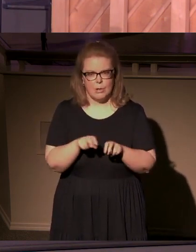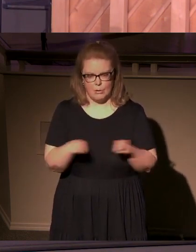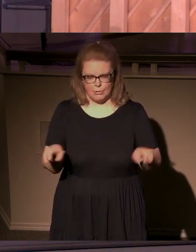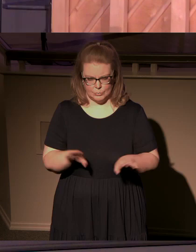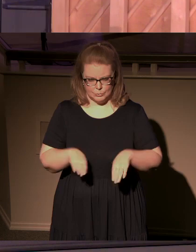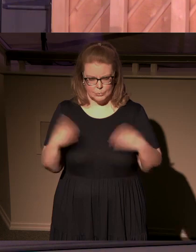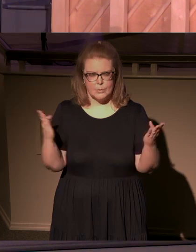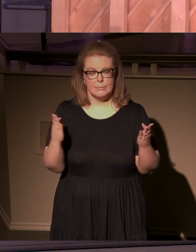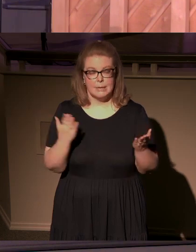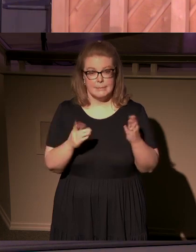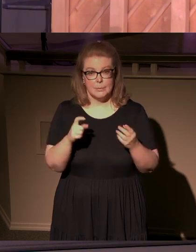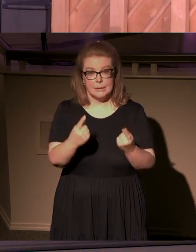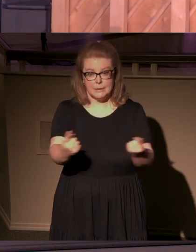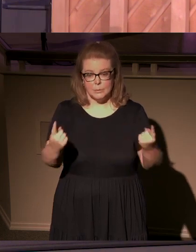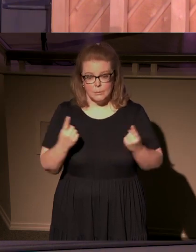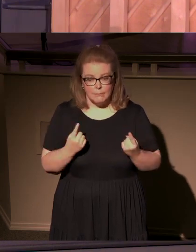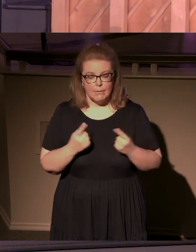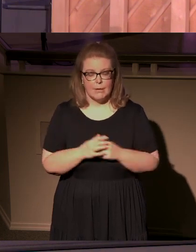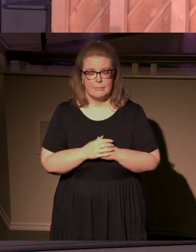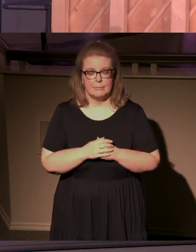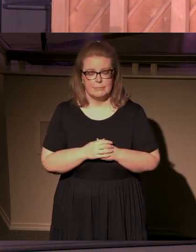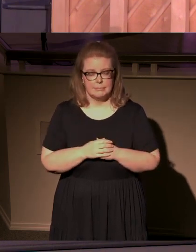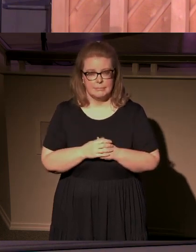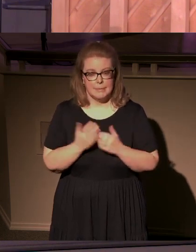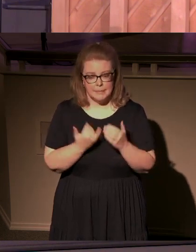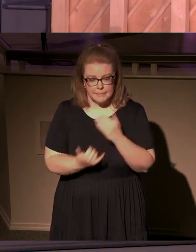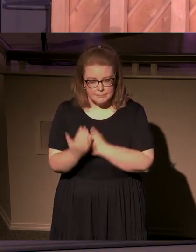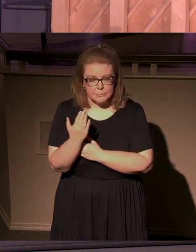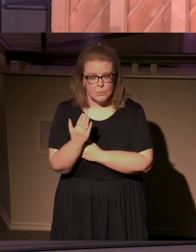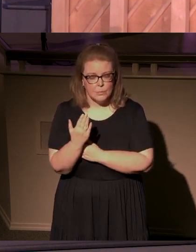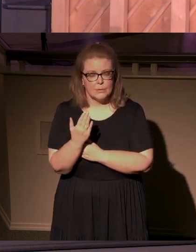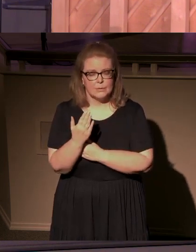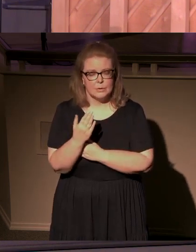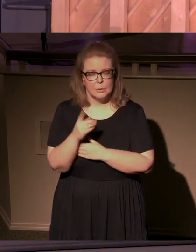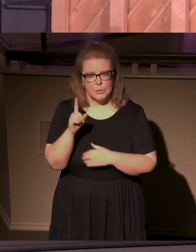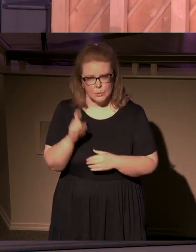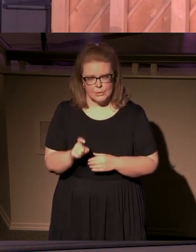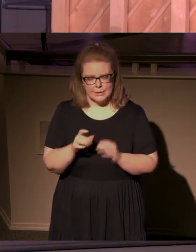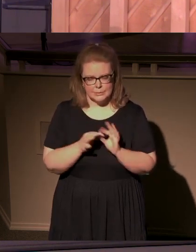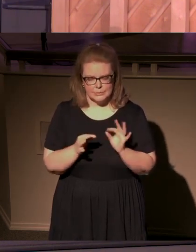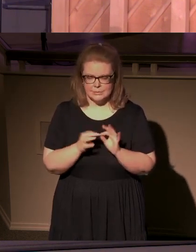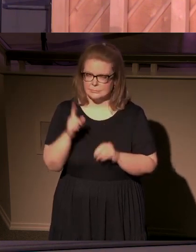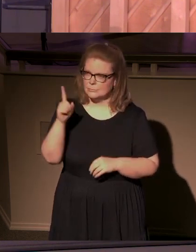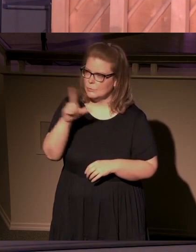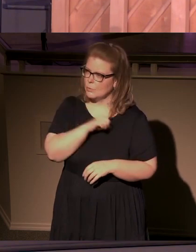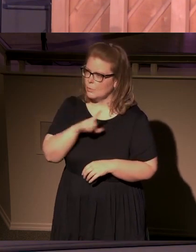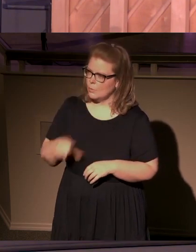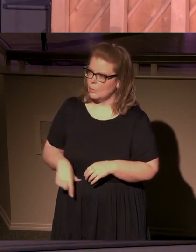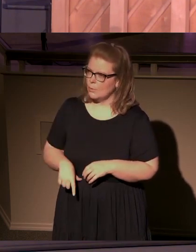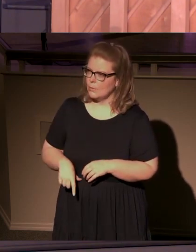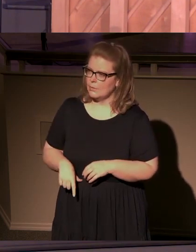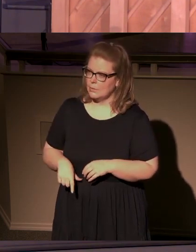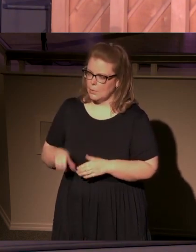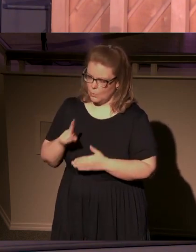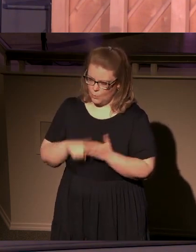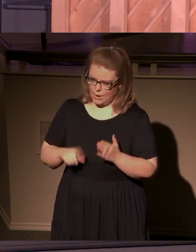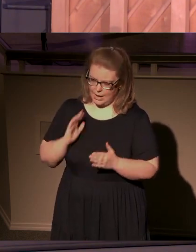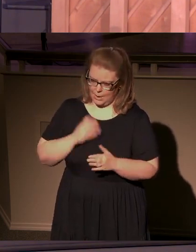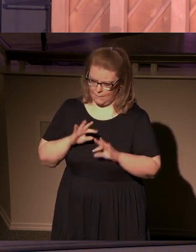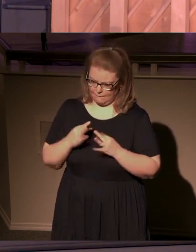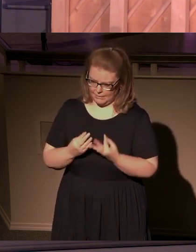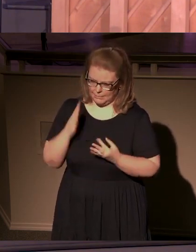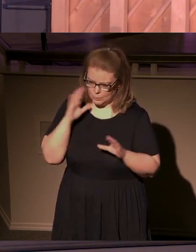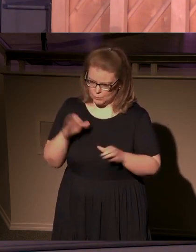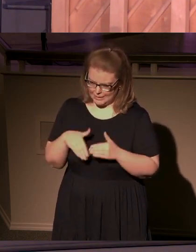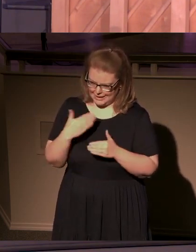Maybe you need to just come here this morning, and you need to say to the Lord, this is the thing we're doing next.